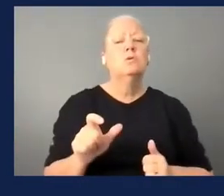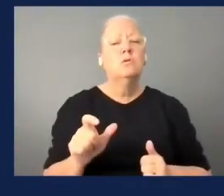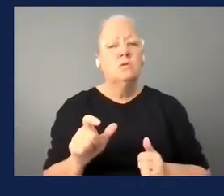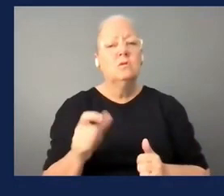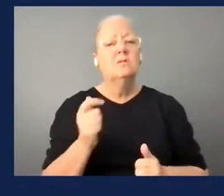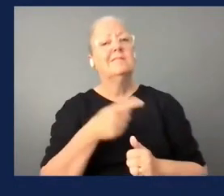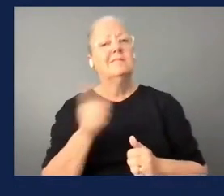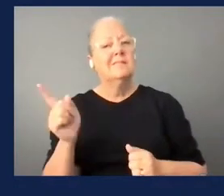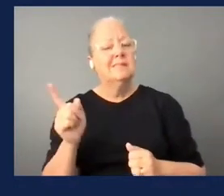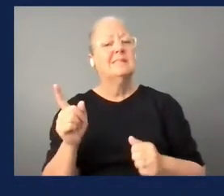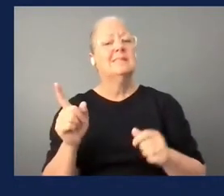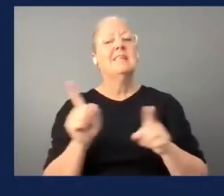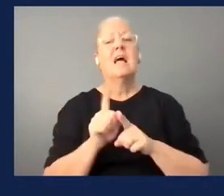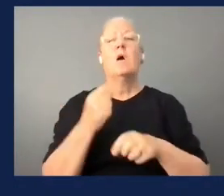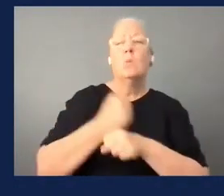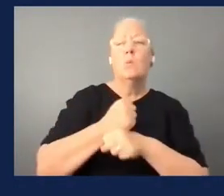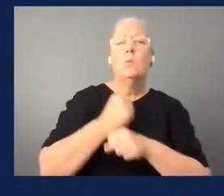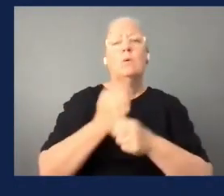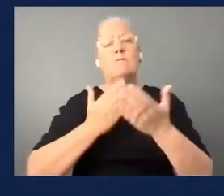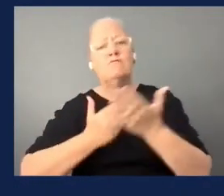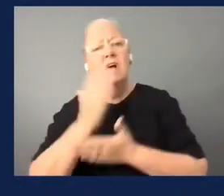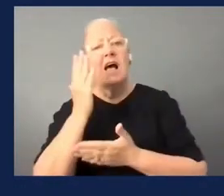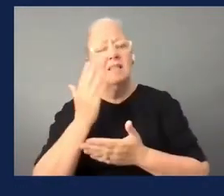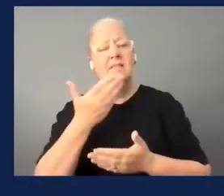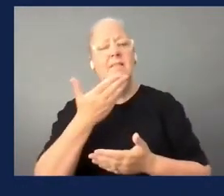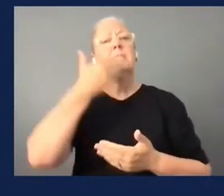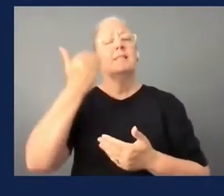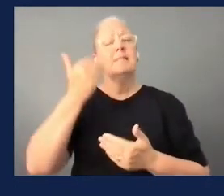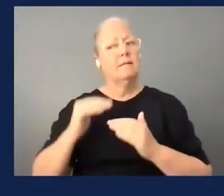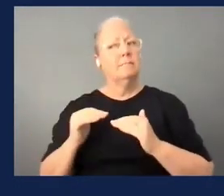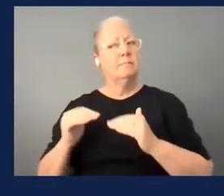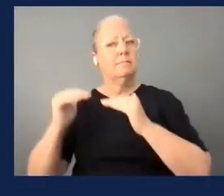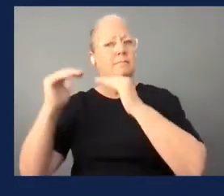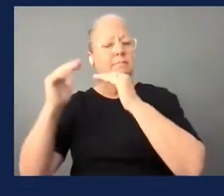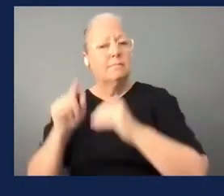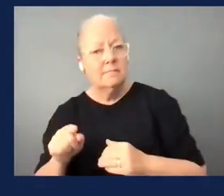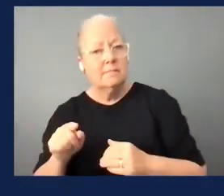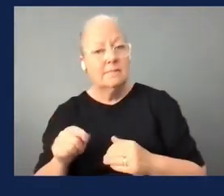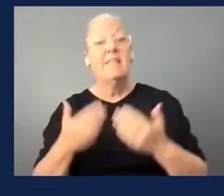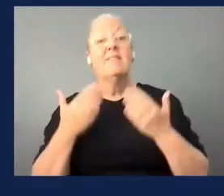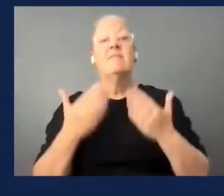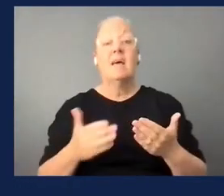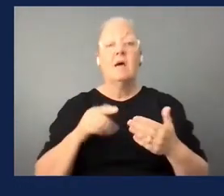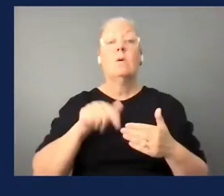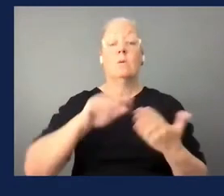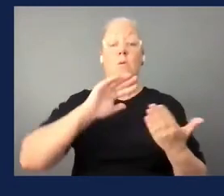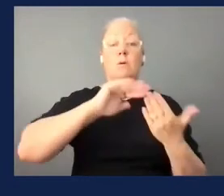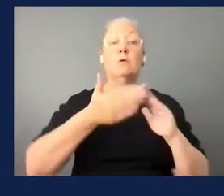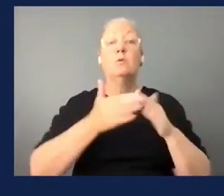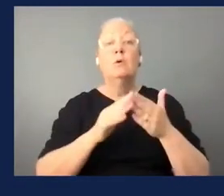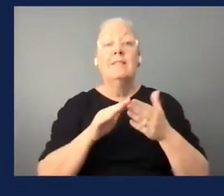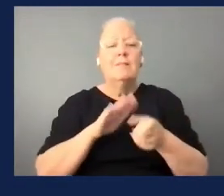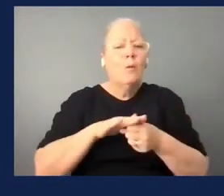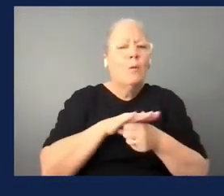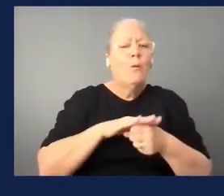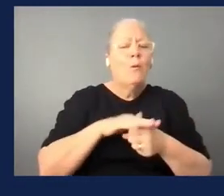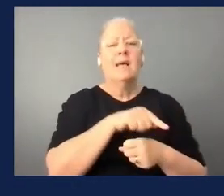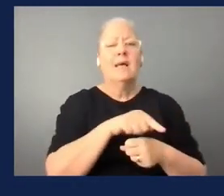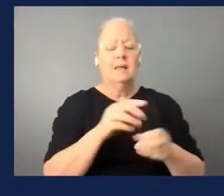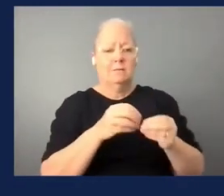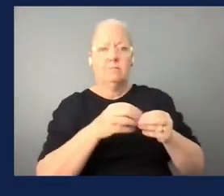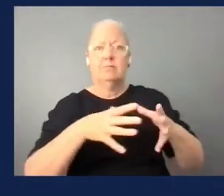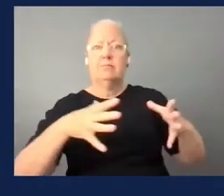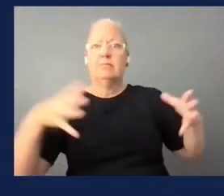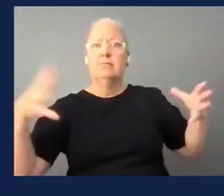rights as a result. And at a grassroots level, we're seeing more women and girls playing football than ever before. So this period of growth and